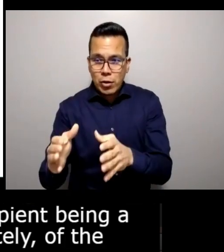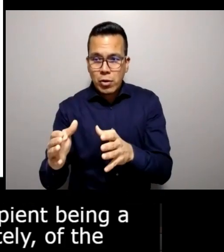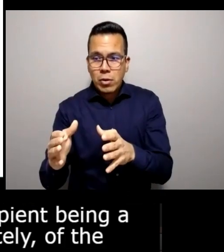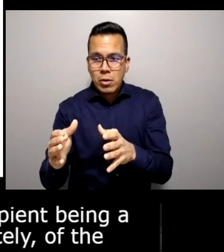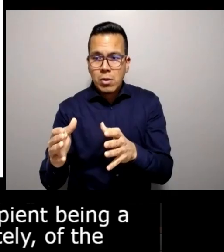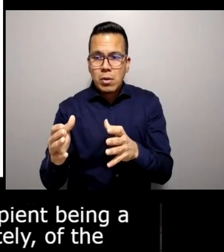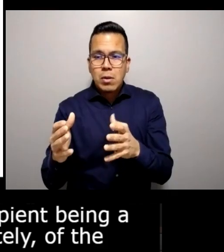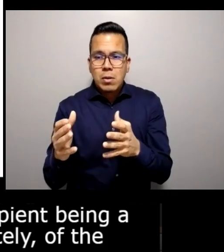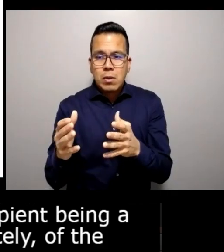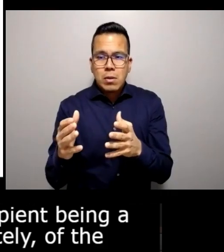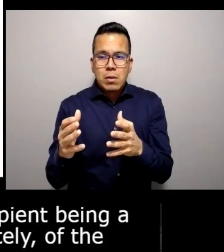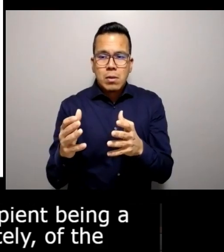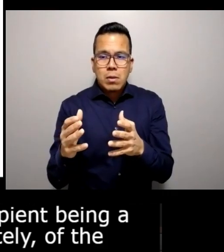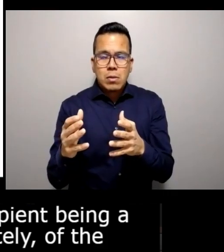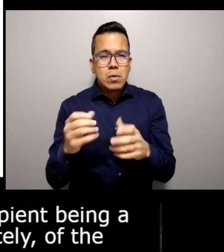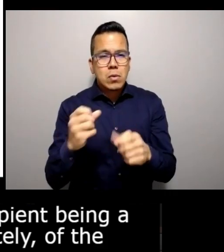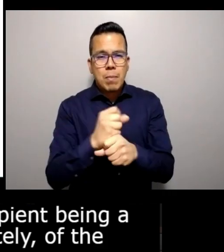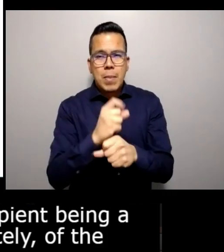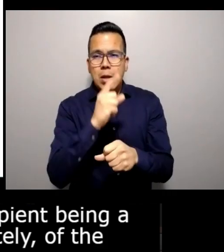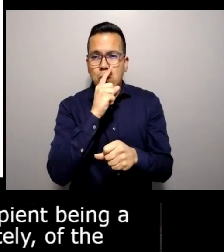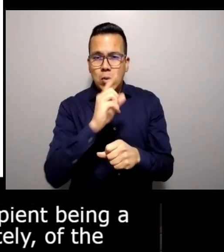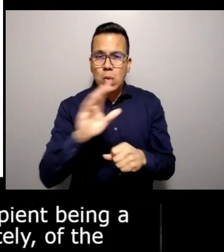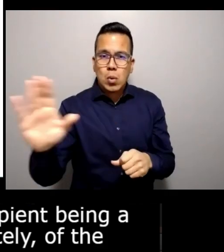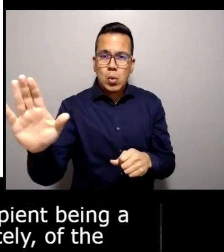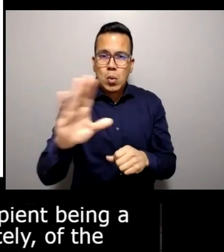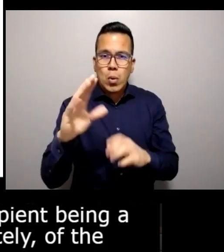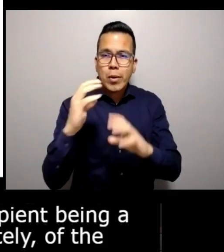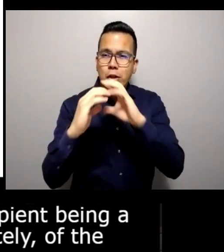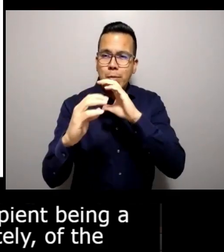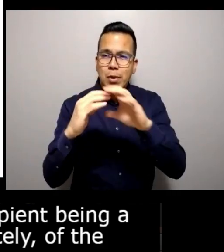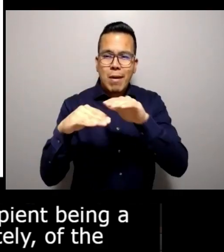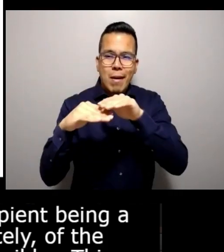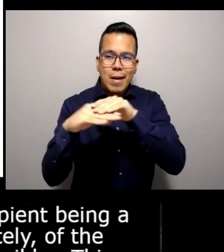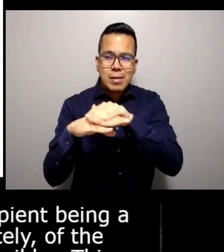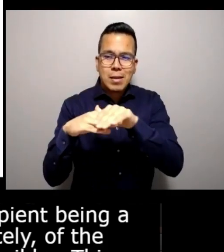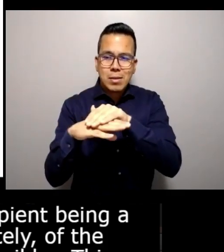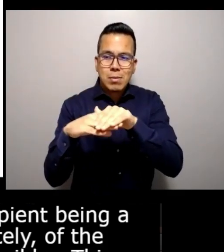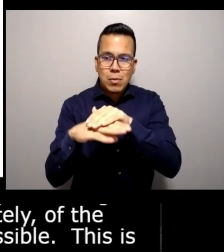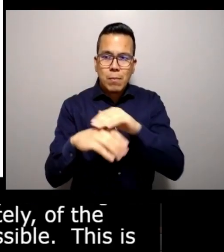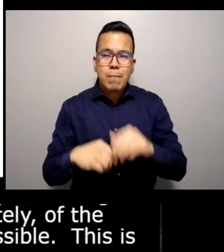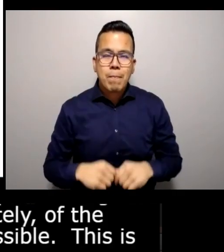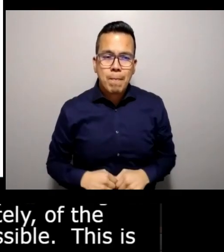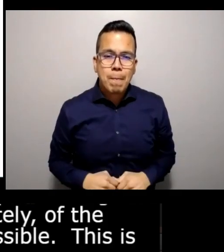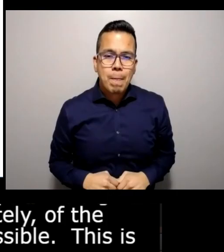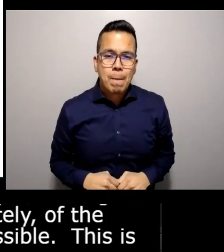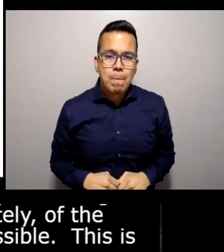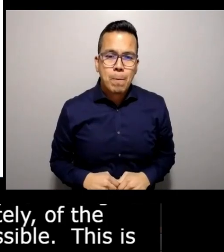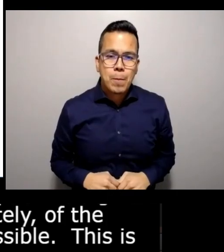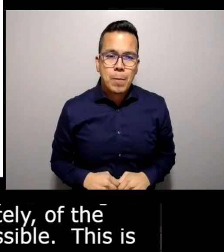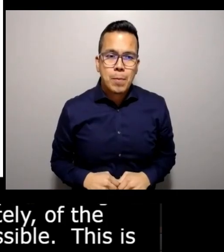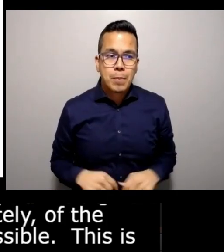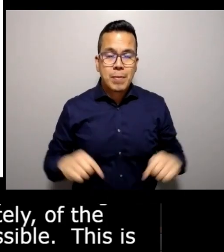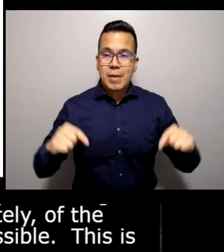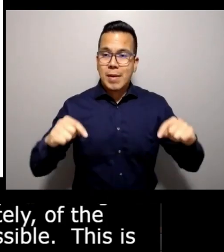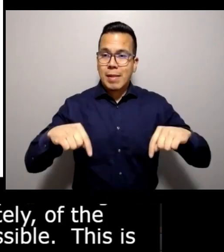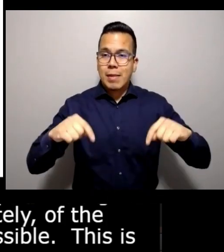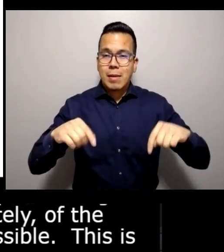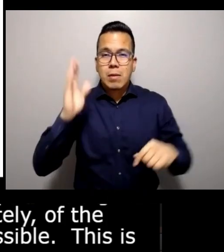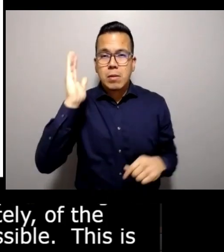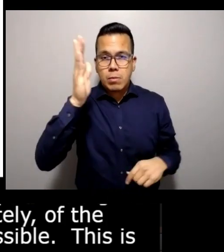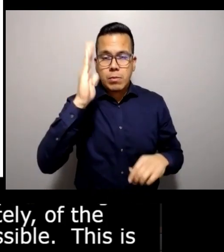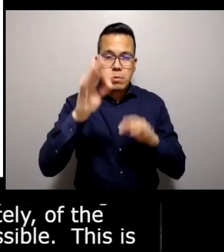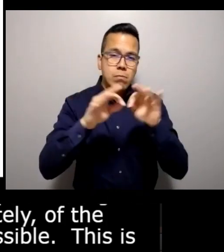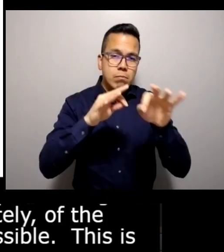So this is an attempt to bridge a little bit of that gap and